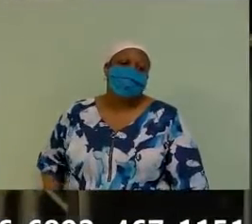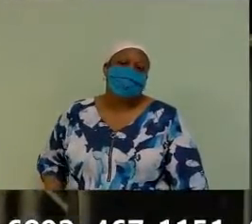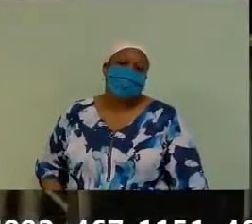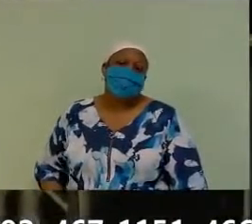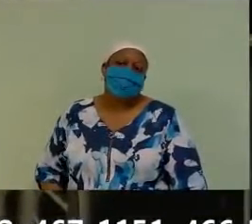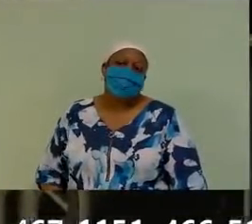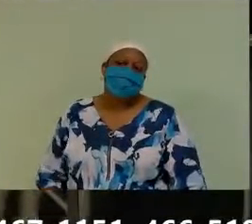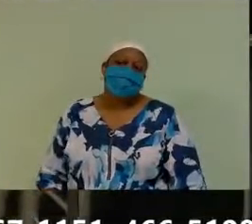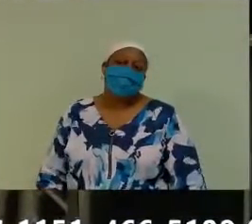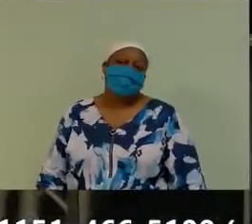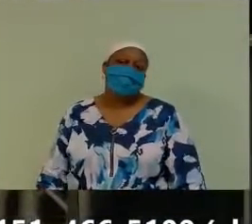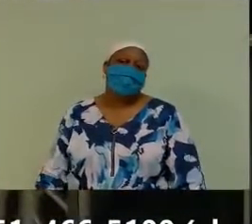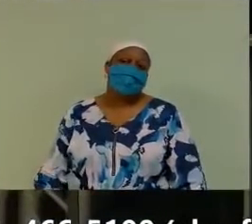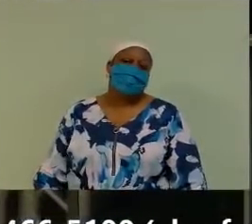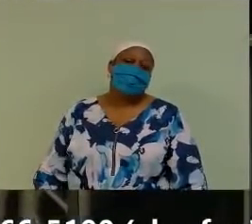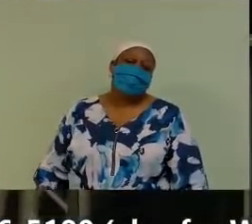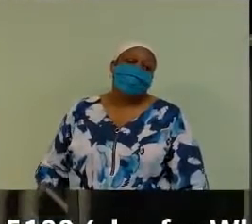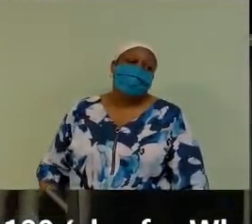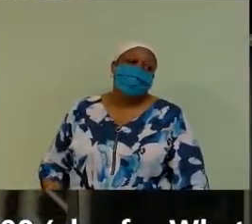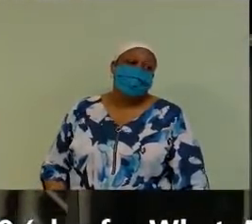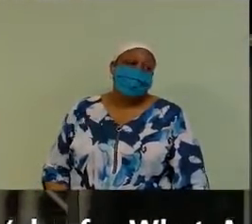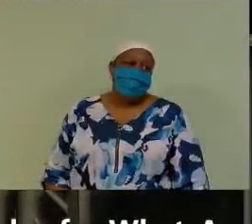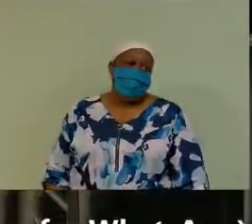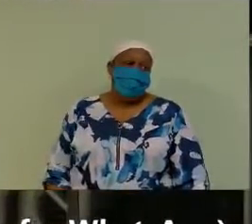Thank you very much, Dr. Laws.